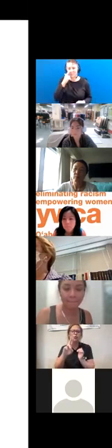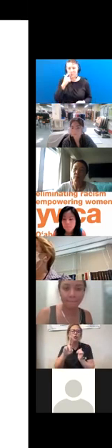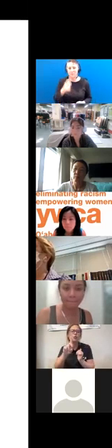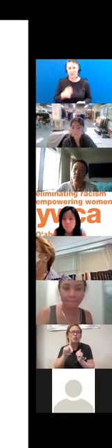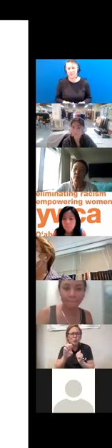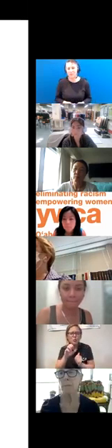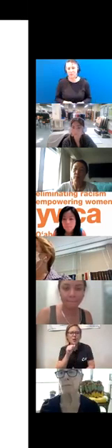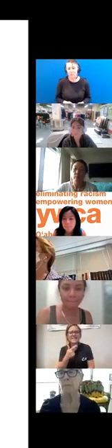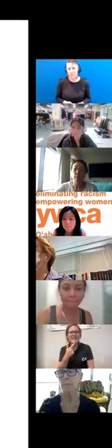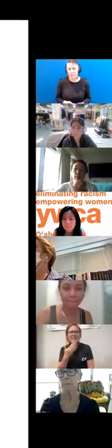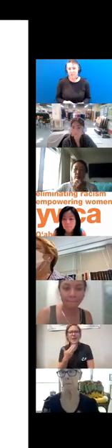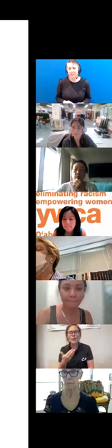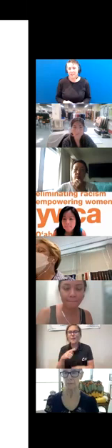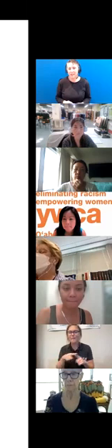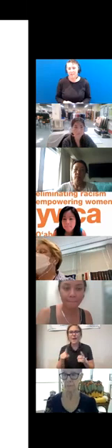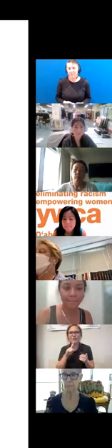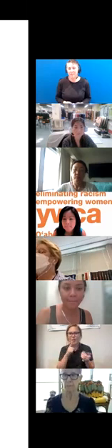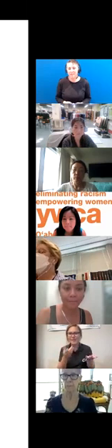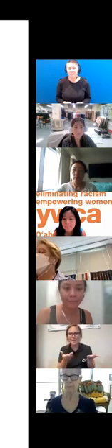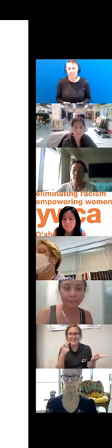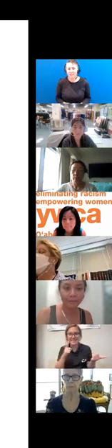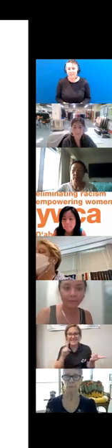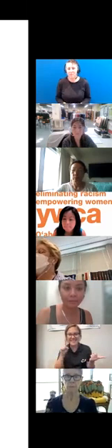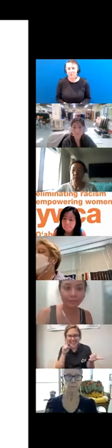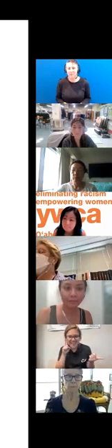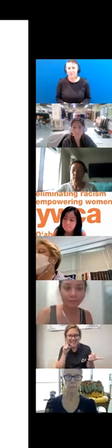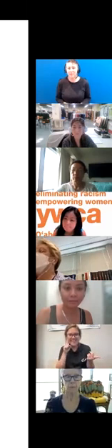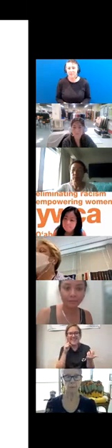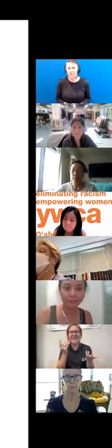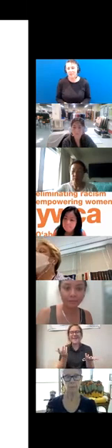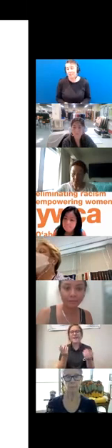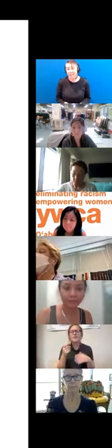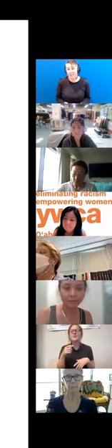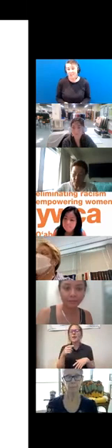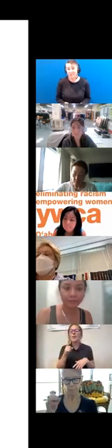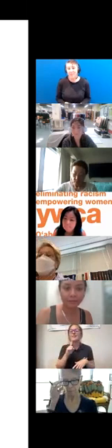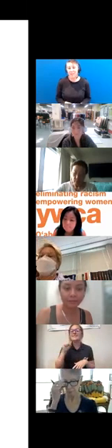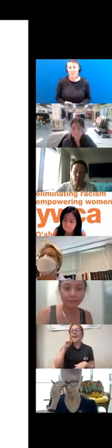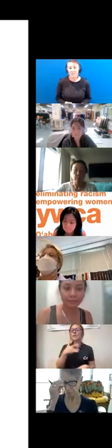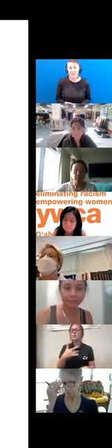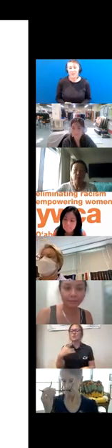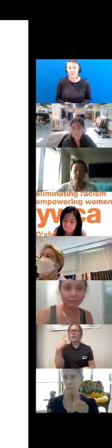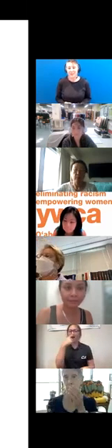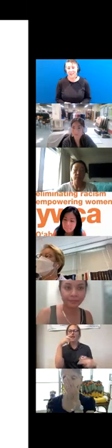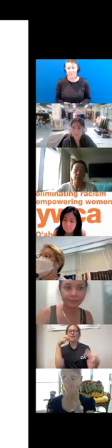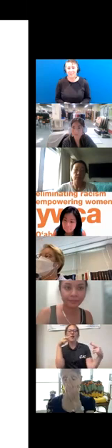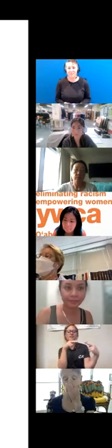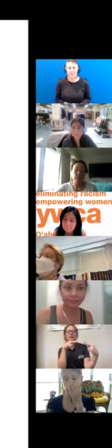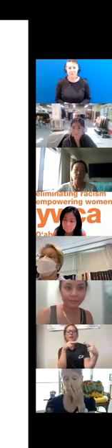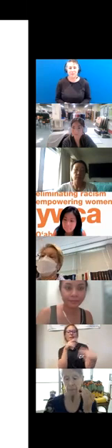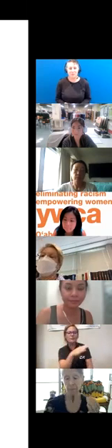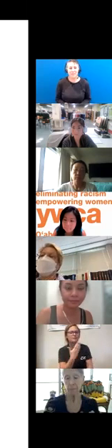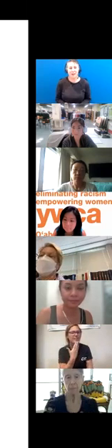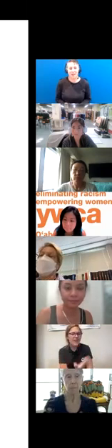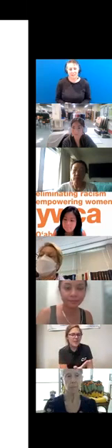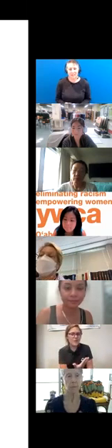just to assume that people are rude if they didn't say thank you, but really maybe they are deaf. So a deaf